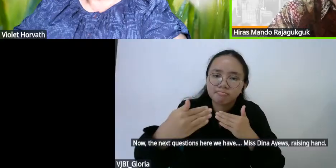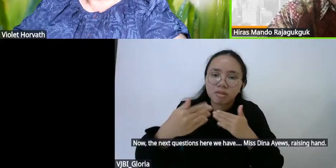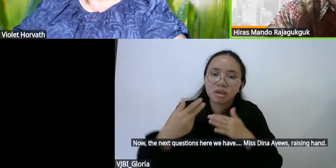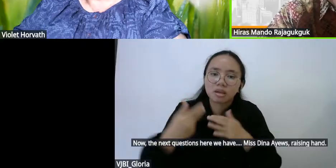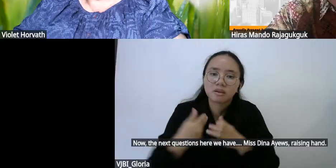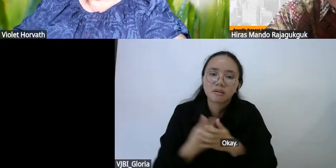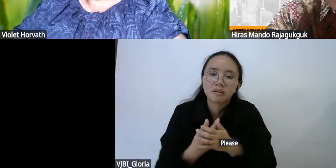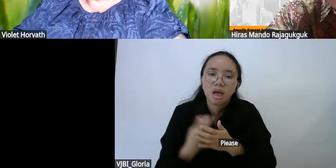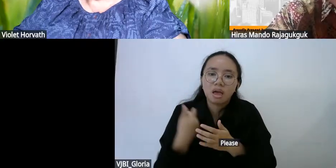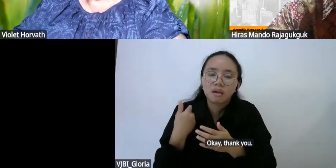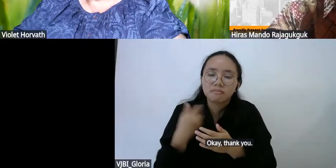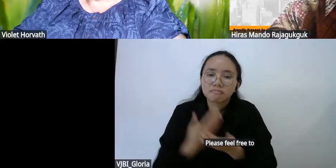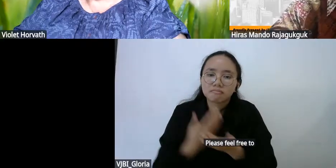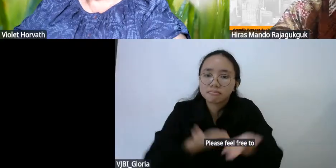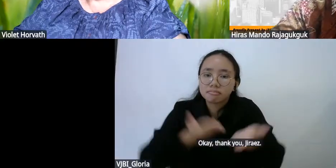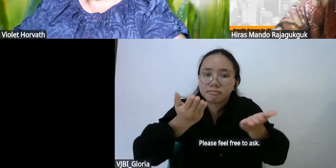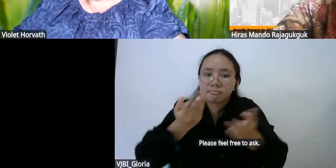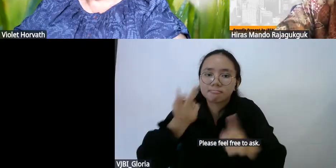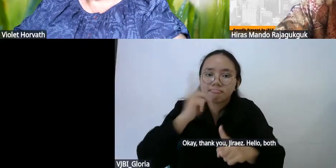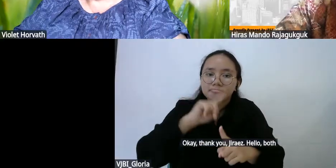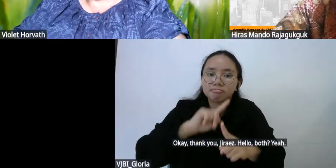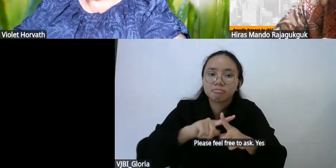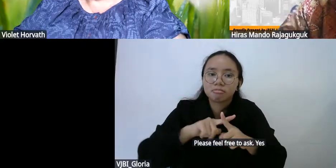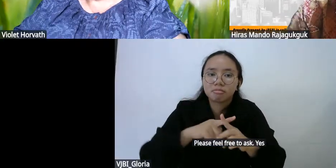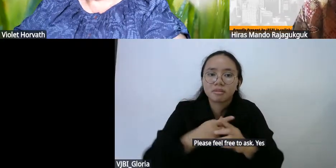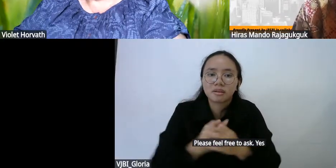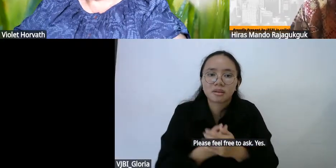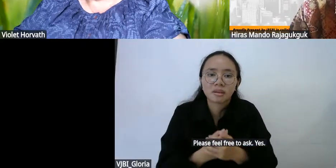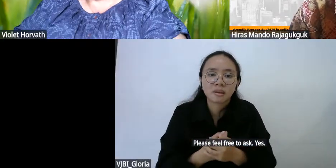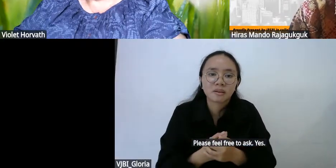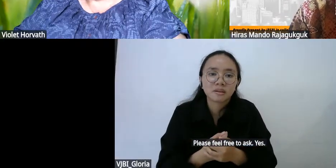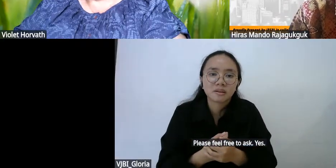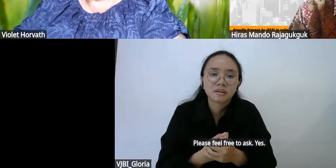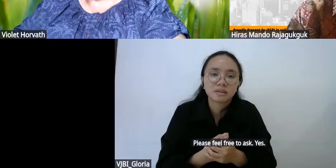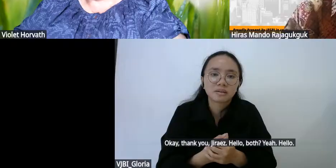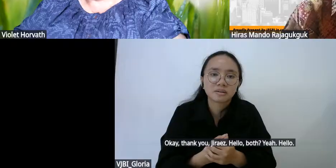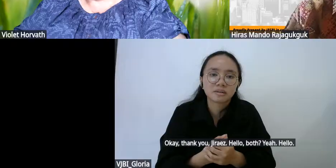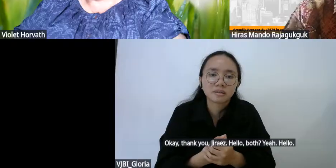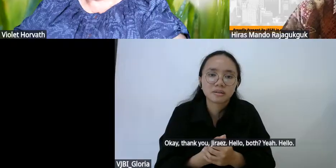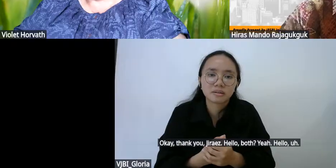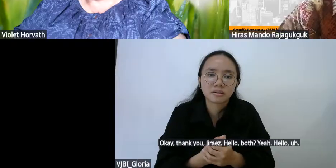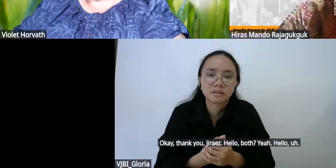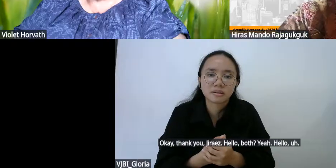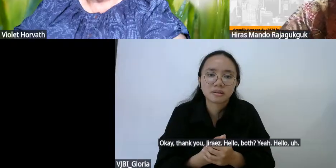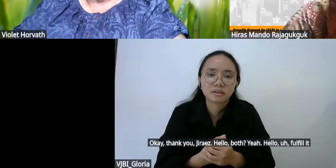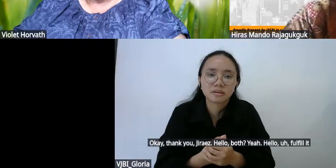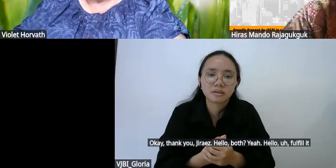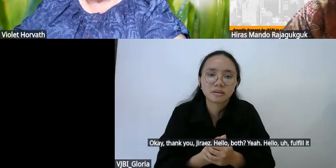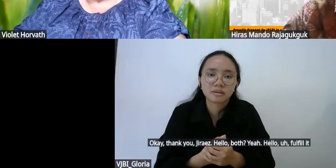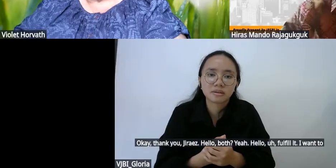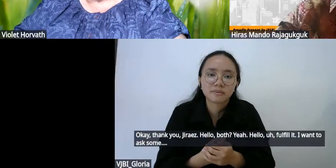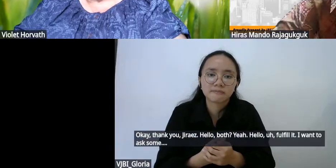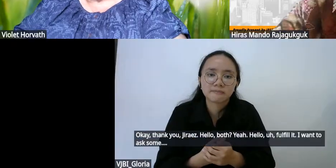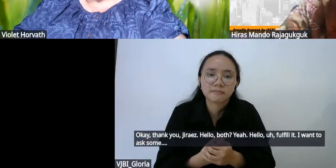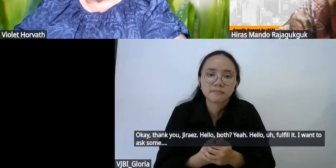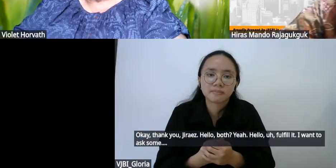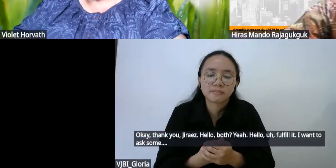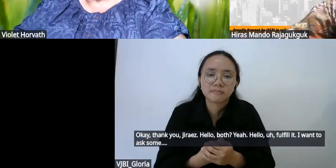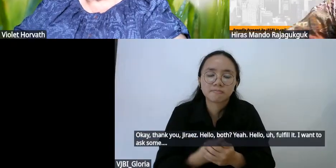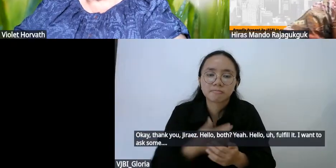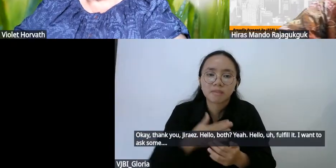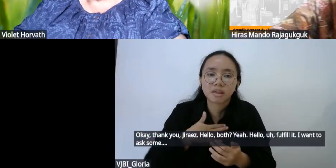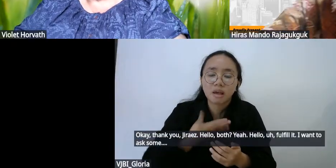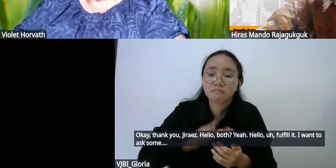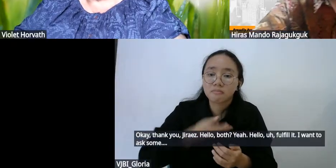Okay, Please thank you, feel free to Shiraz. Hello, ask. Prof. Yes. Yeah. Hello, Prof. Violet. I want to ask some